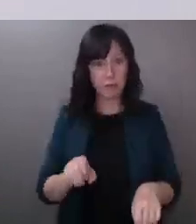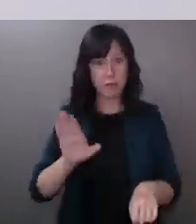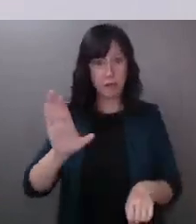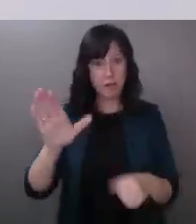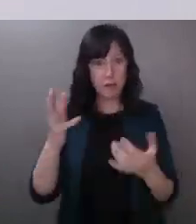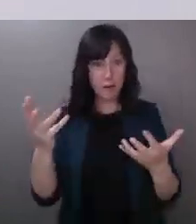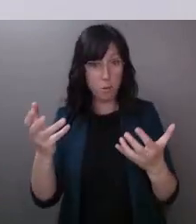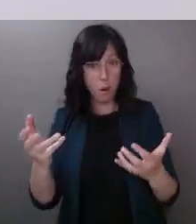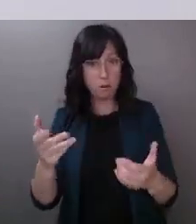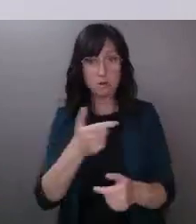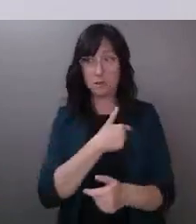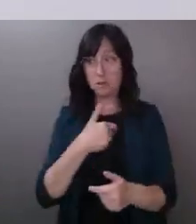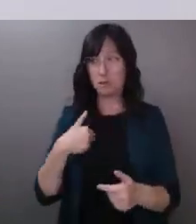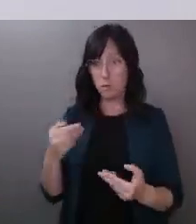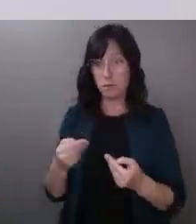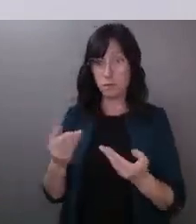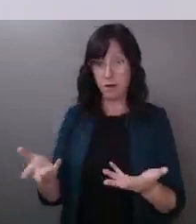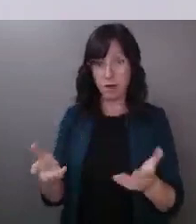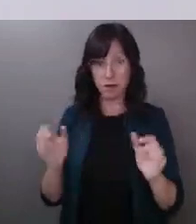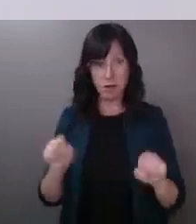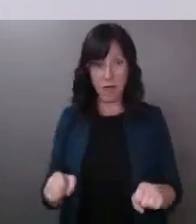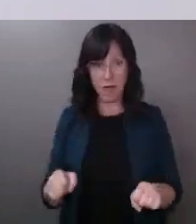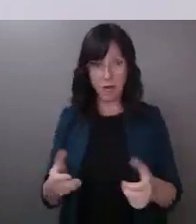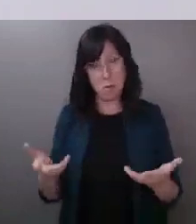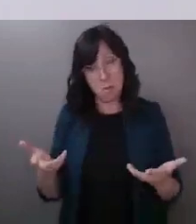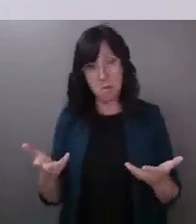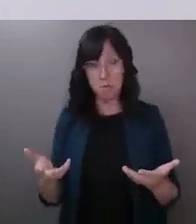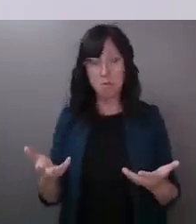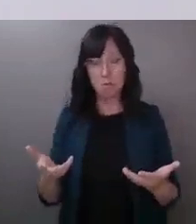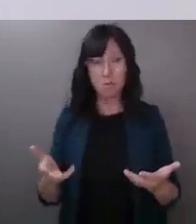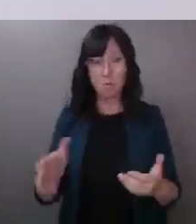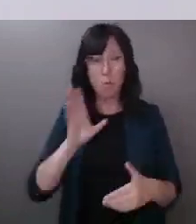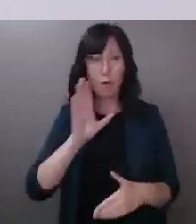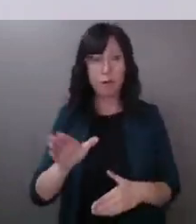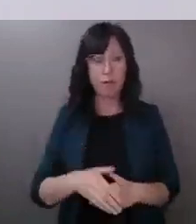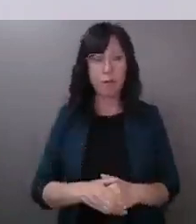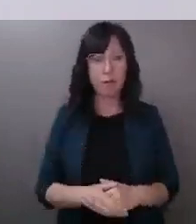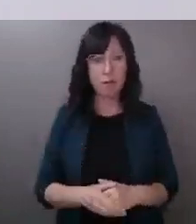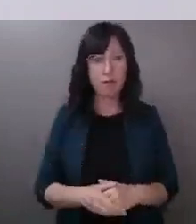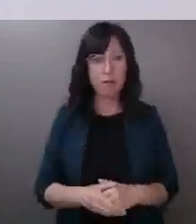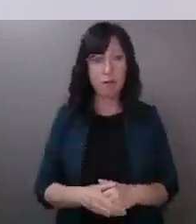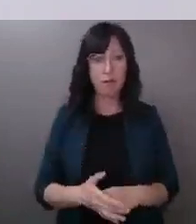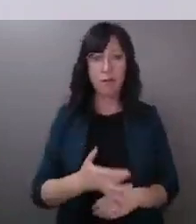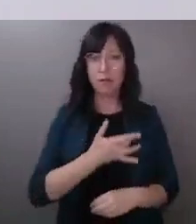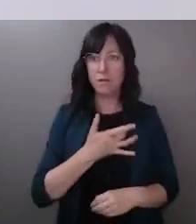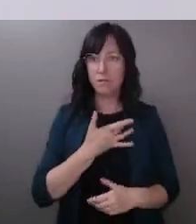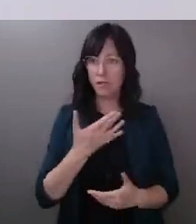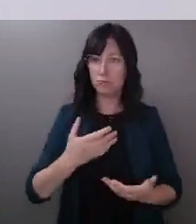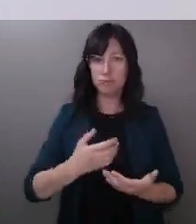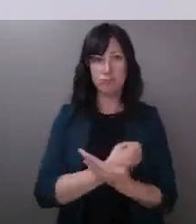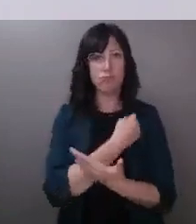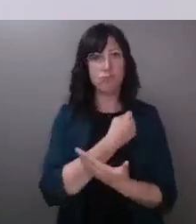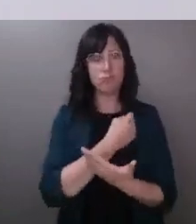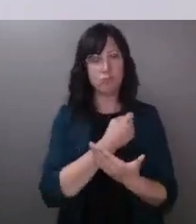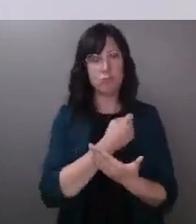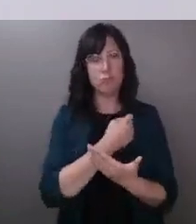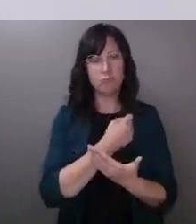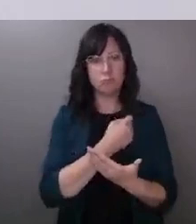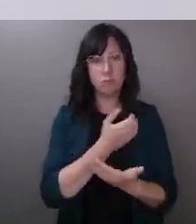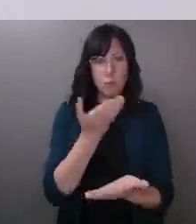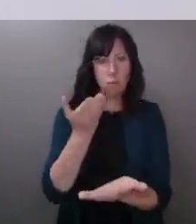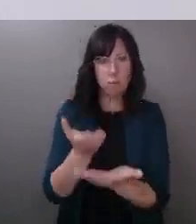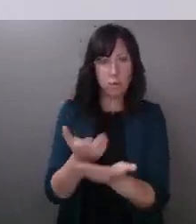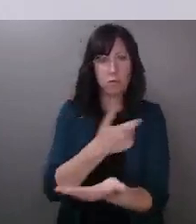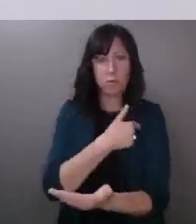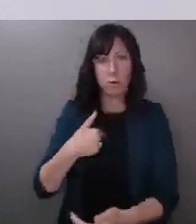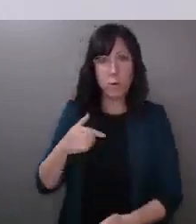demands, then we're always going to look at that. And so I think this is a great opportunity to show our customers that we're listening and